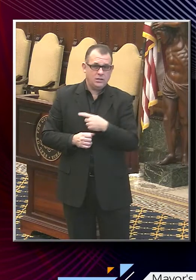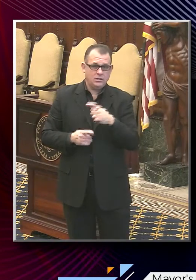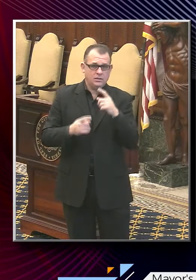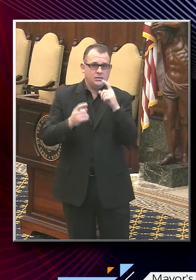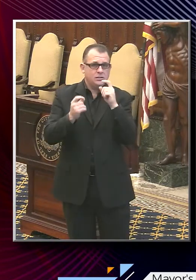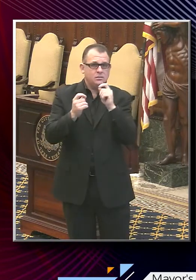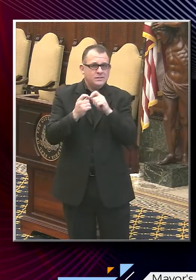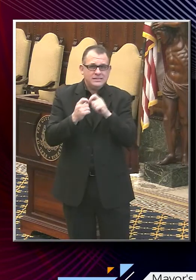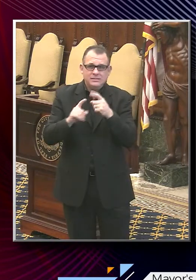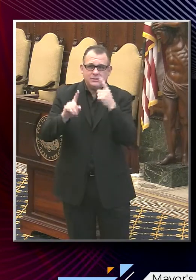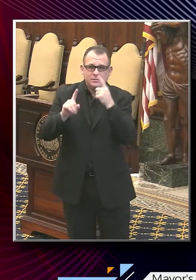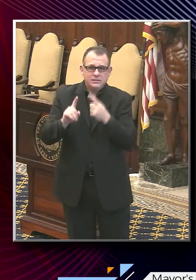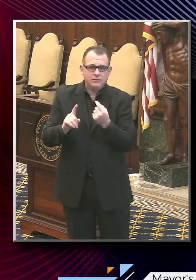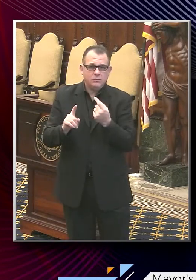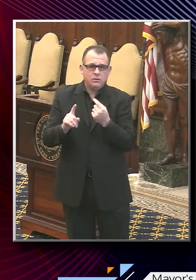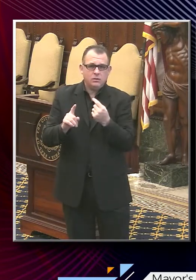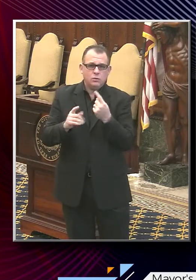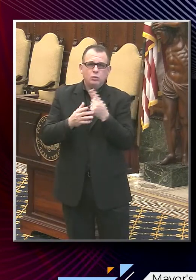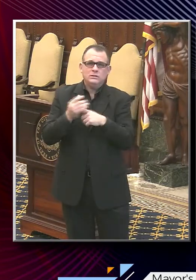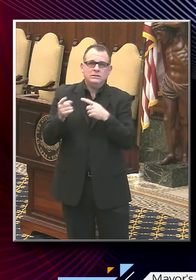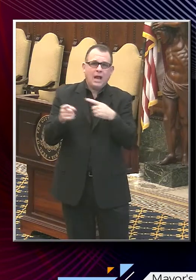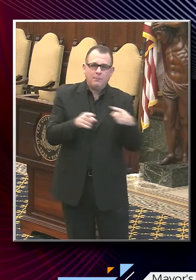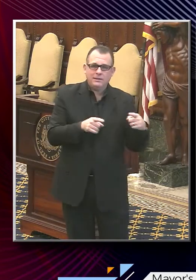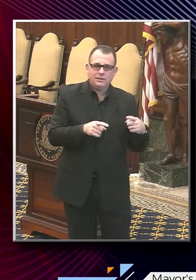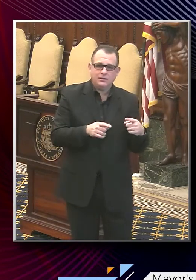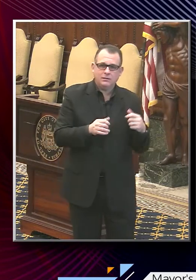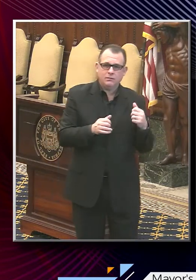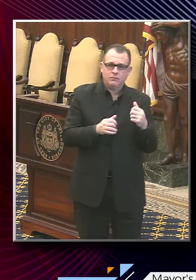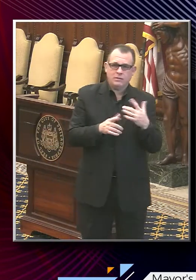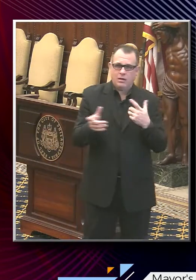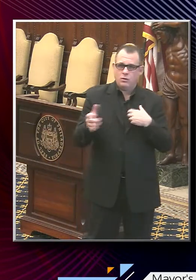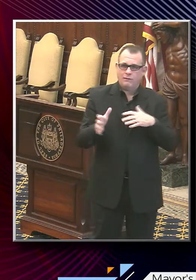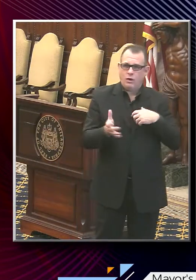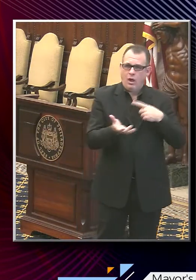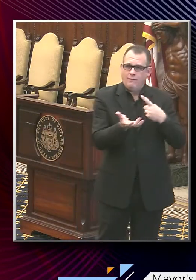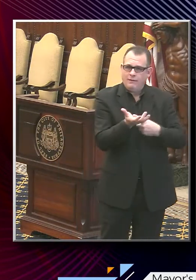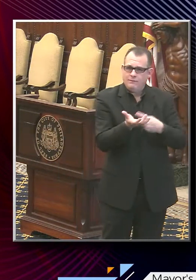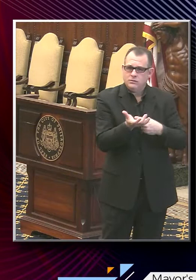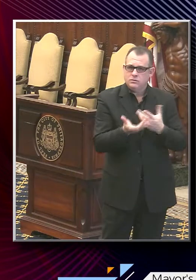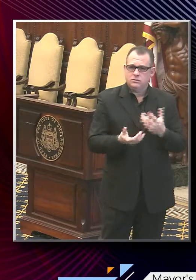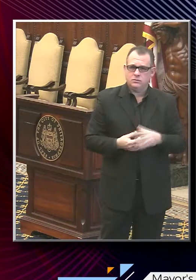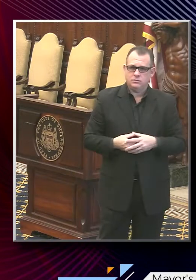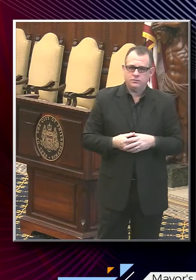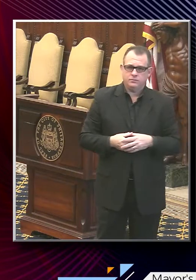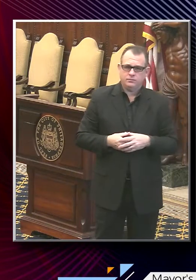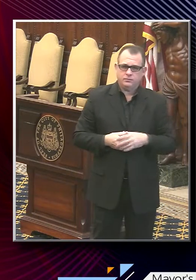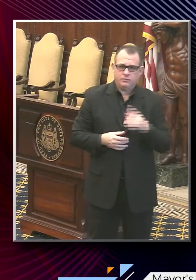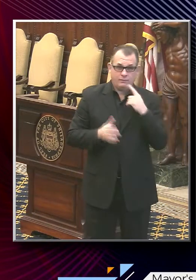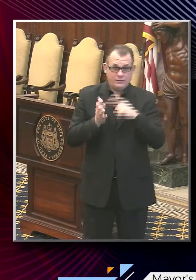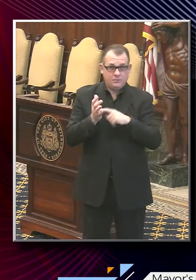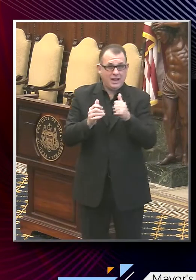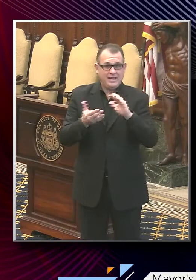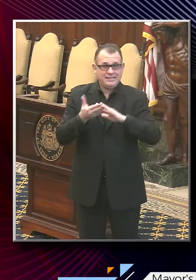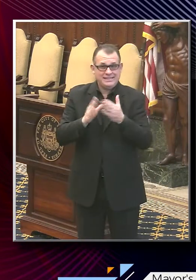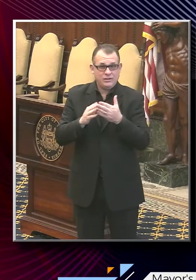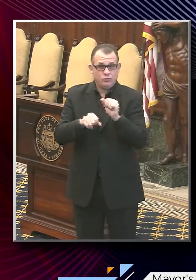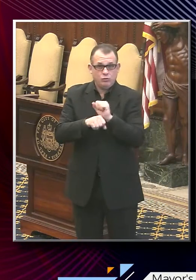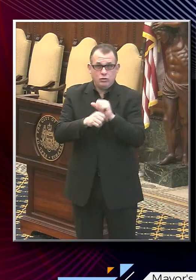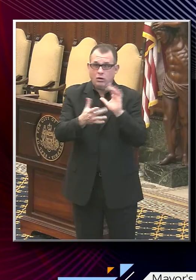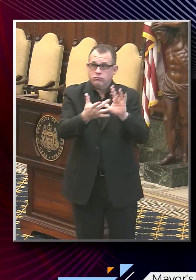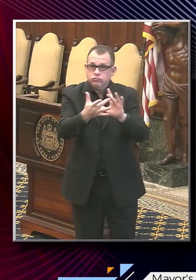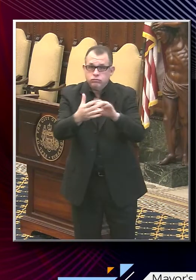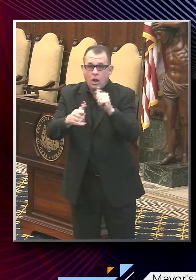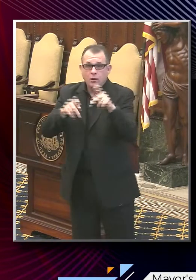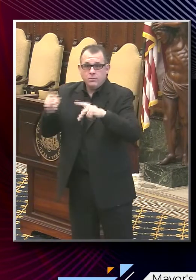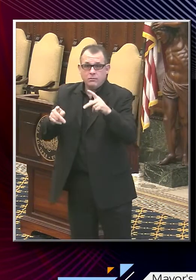sort of what specific things are potentially are being done to, have those conversations? And I'm also just curious. I mean, for instance, if there's any city effort to reach